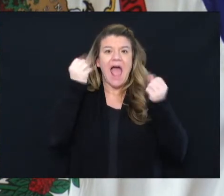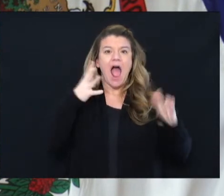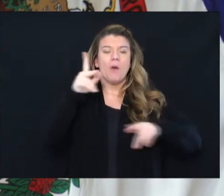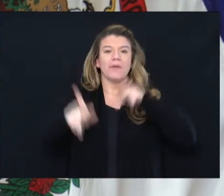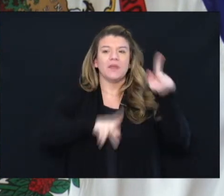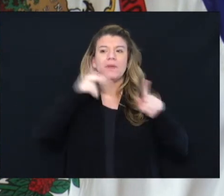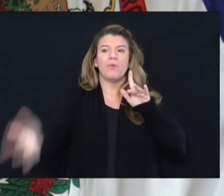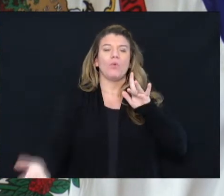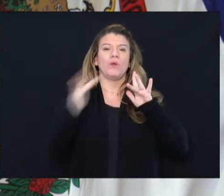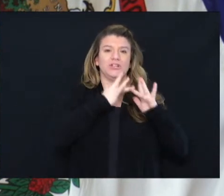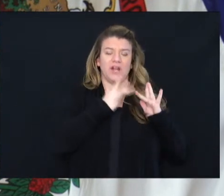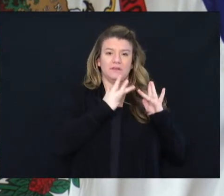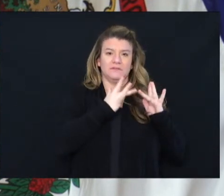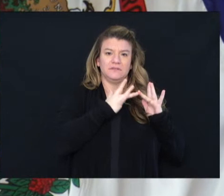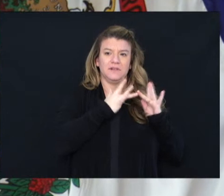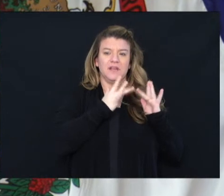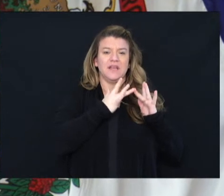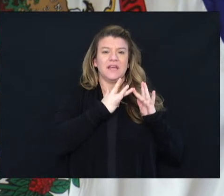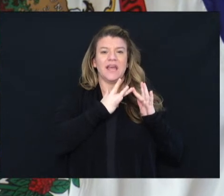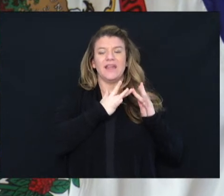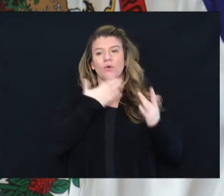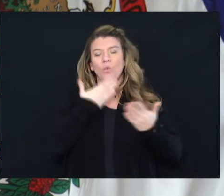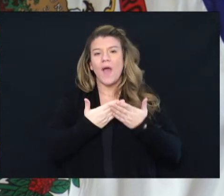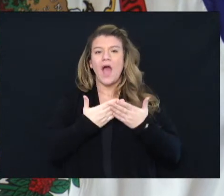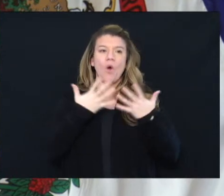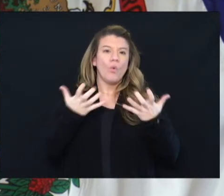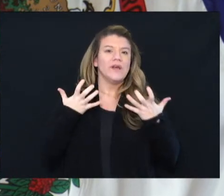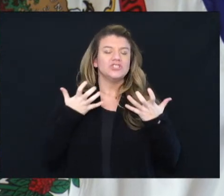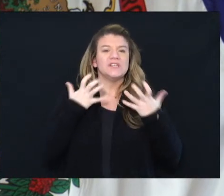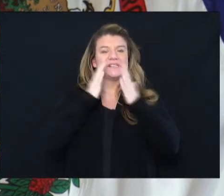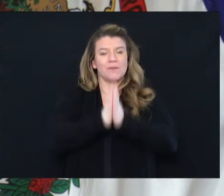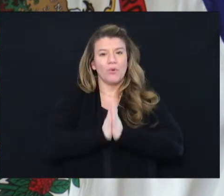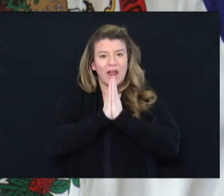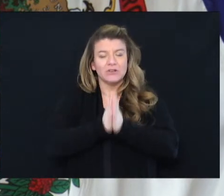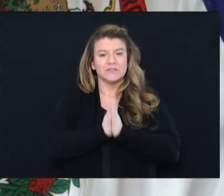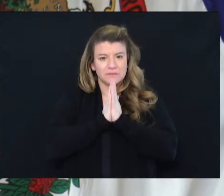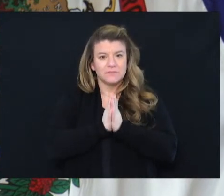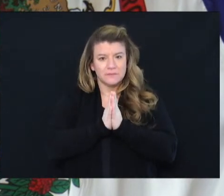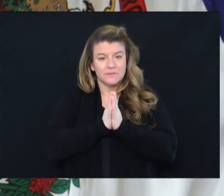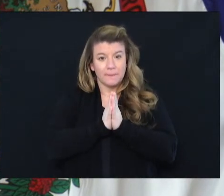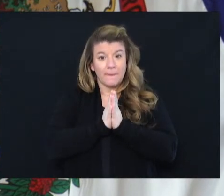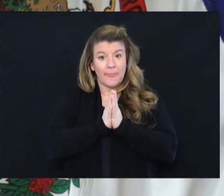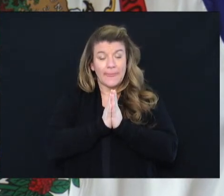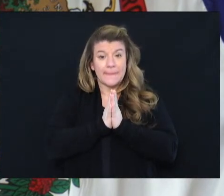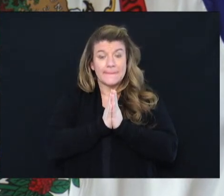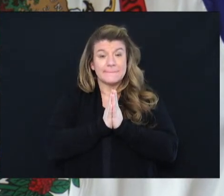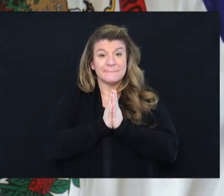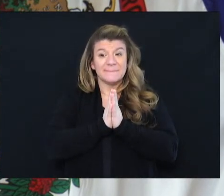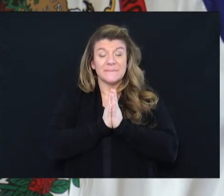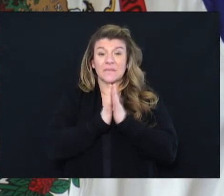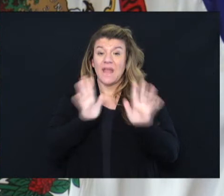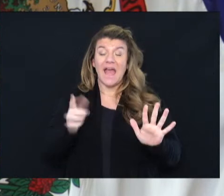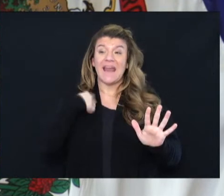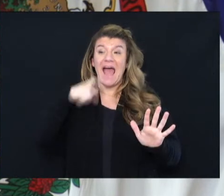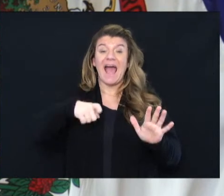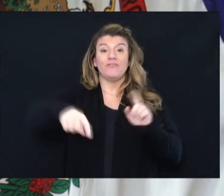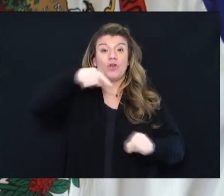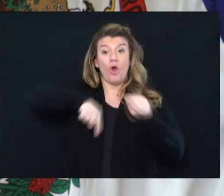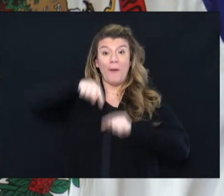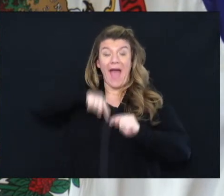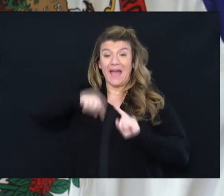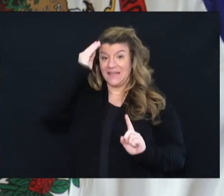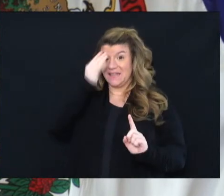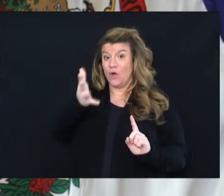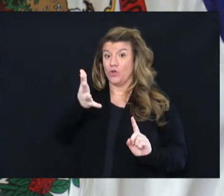reached out, and all the well wishes and all the prayers. And I've got to go back and just tell you